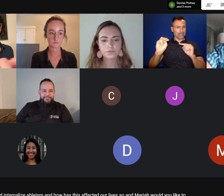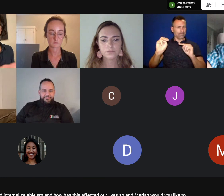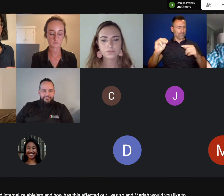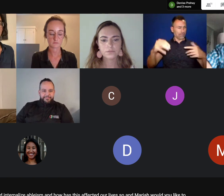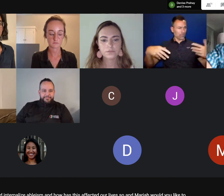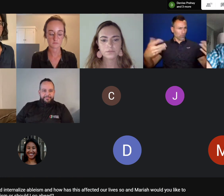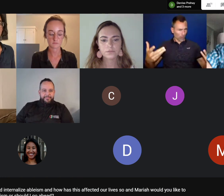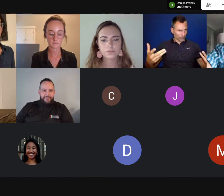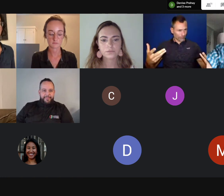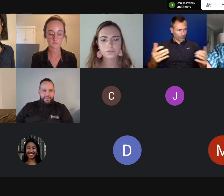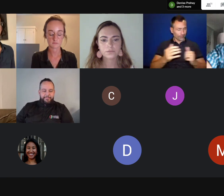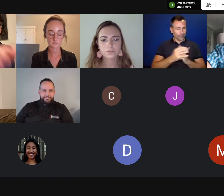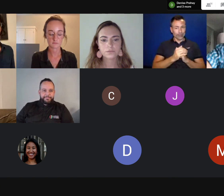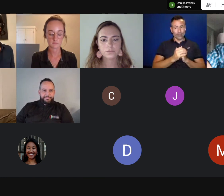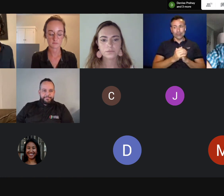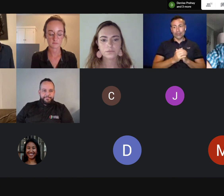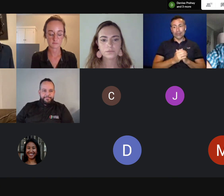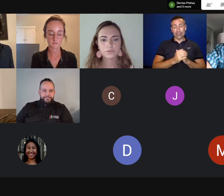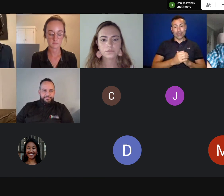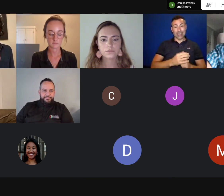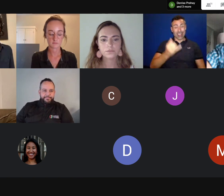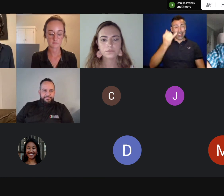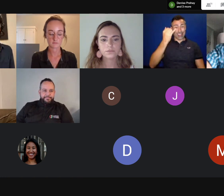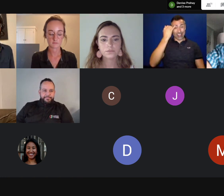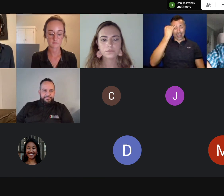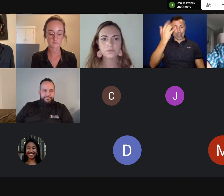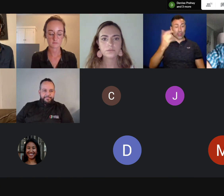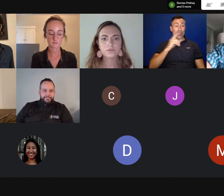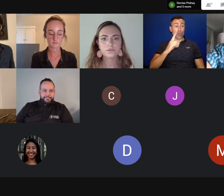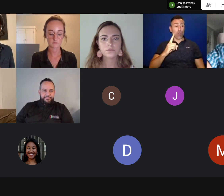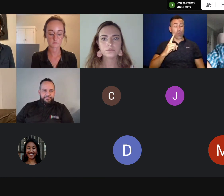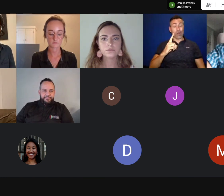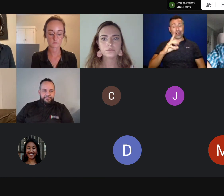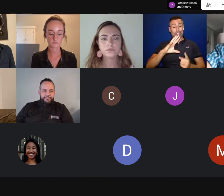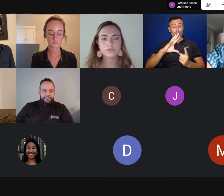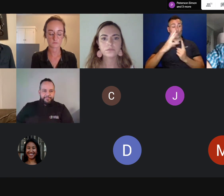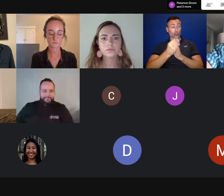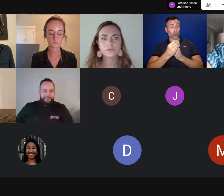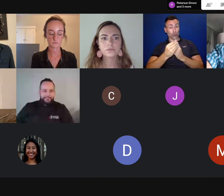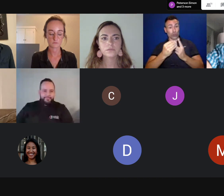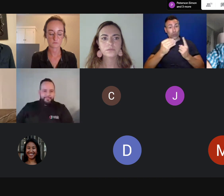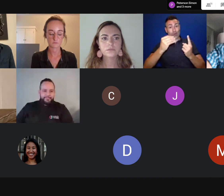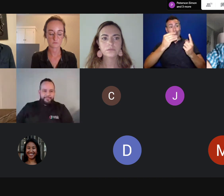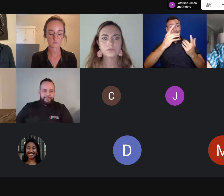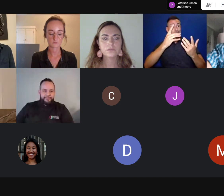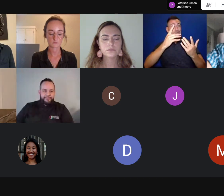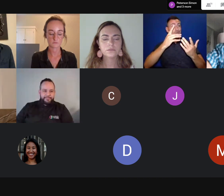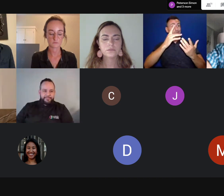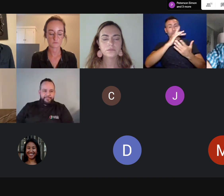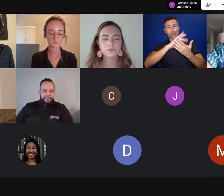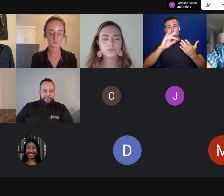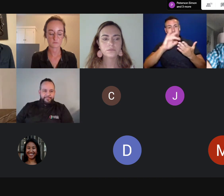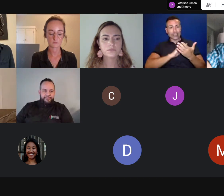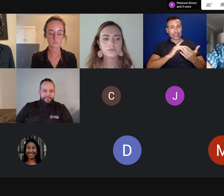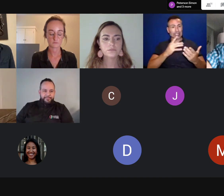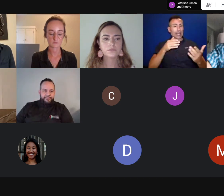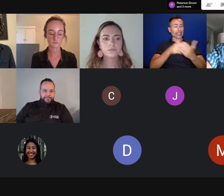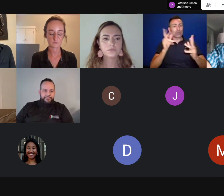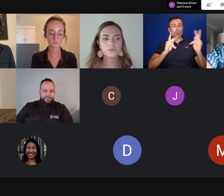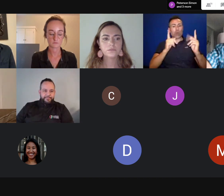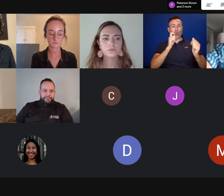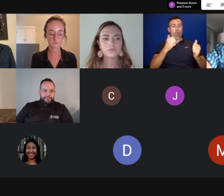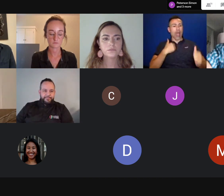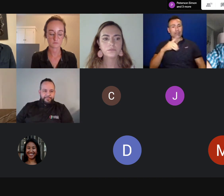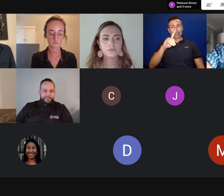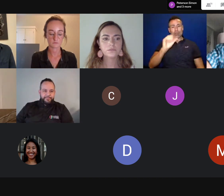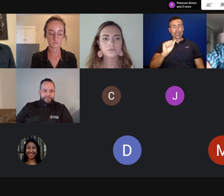idea that there exist social prejudices against people with disabilities or who are perceived to have disabilities. So